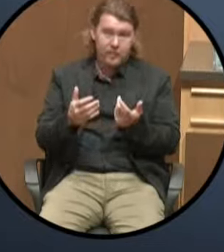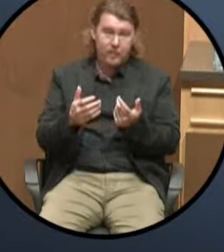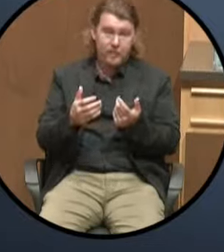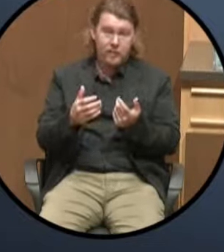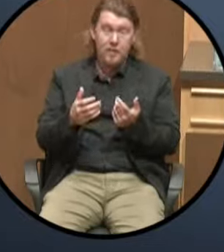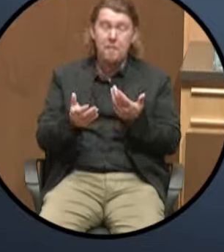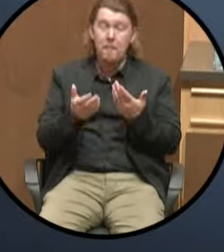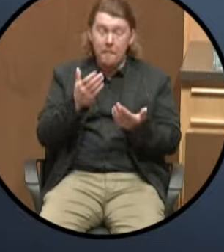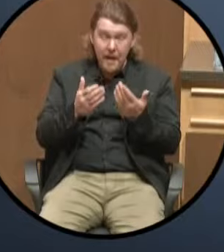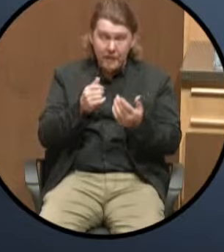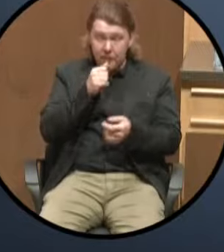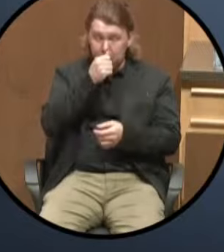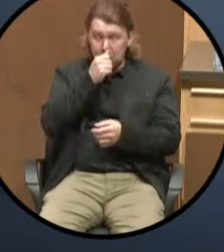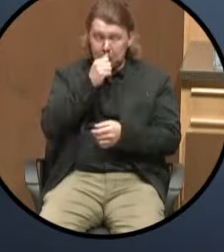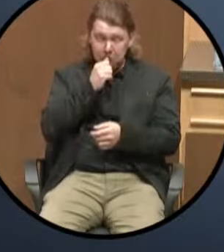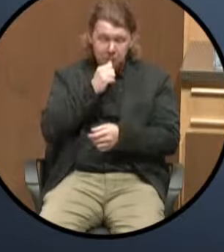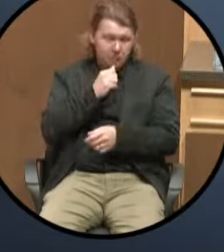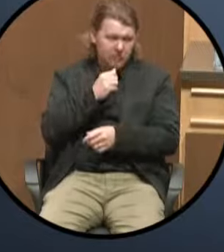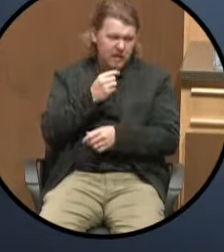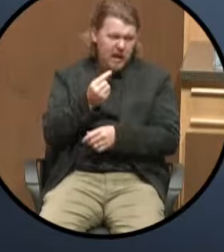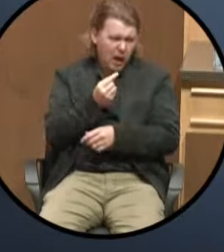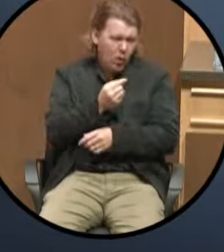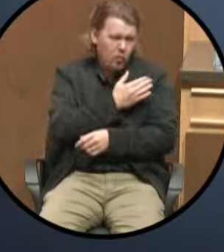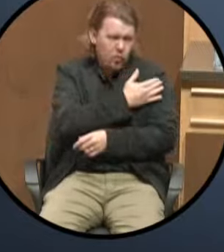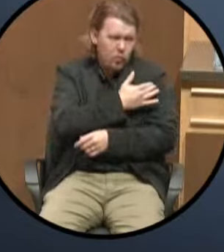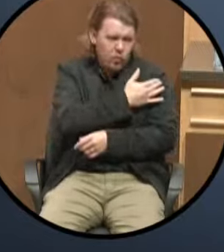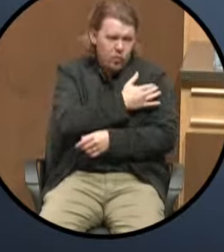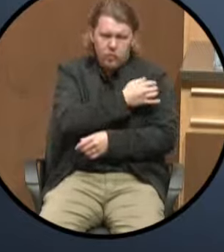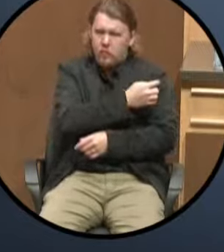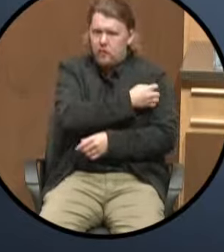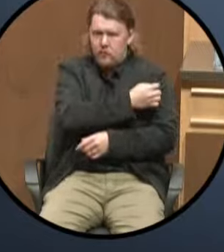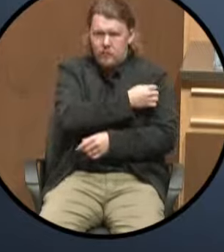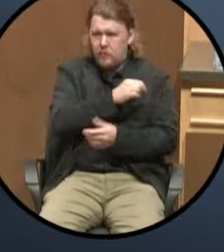a sore spot in your arm where you got the injection.